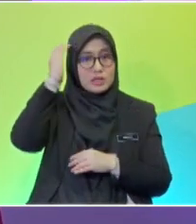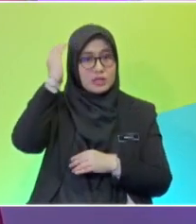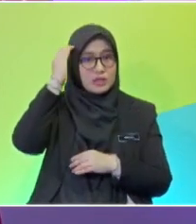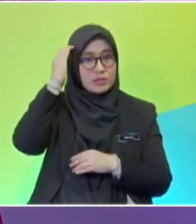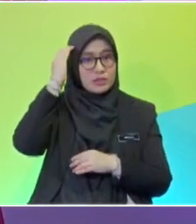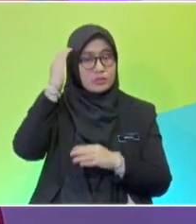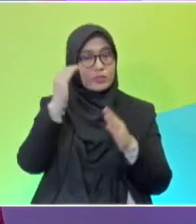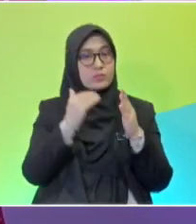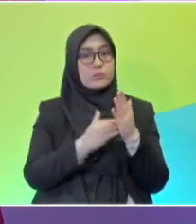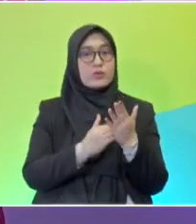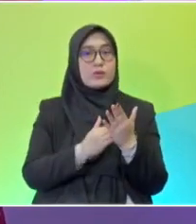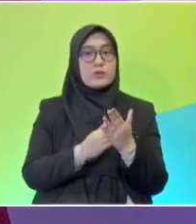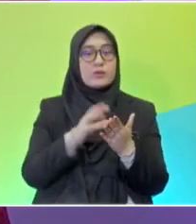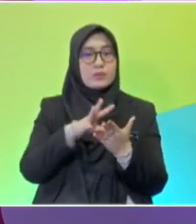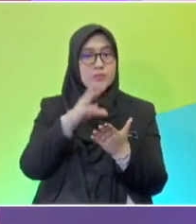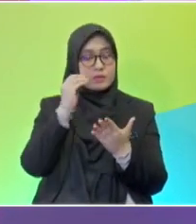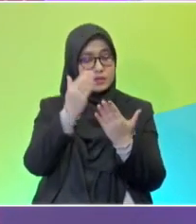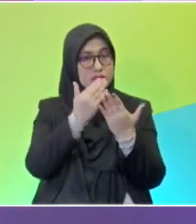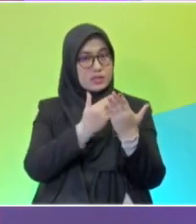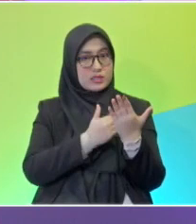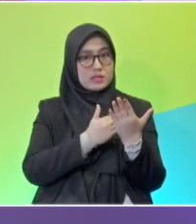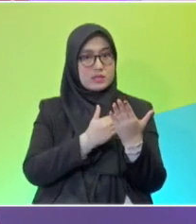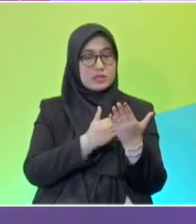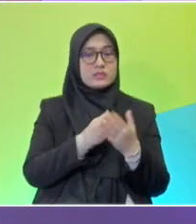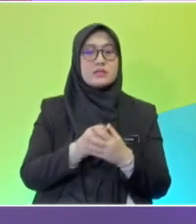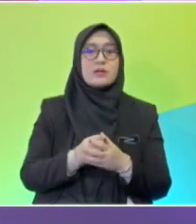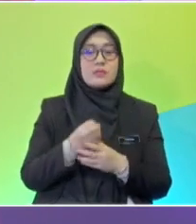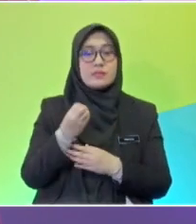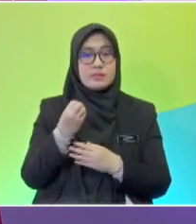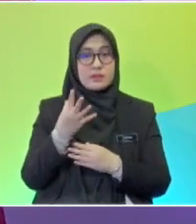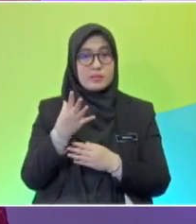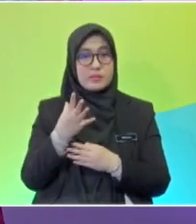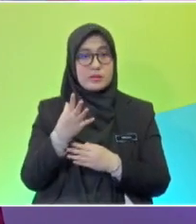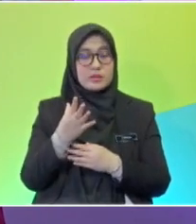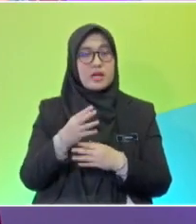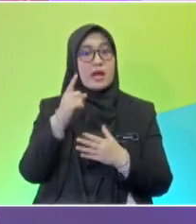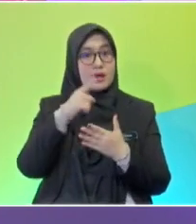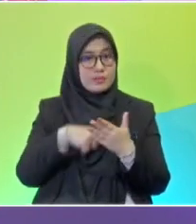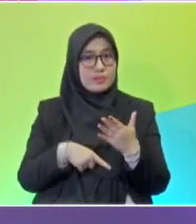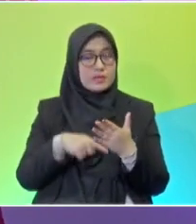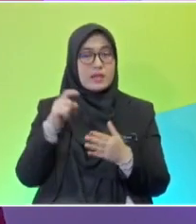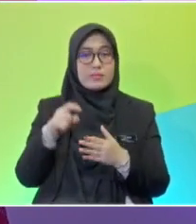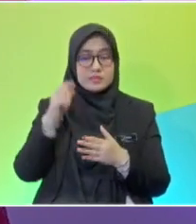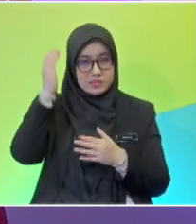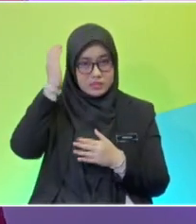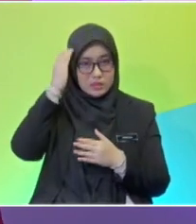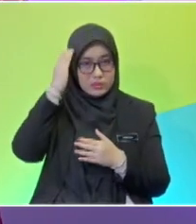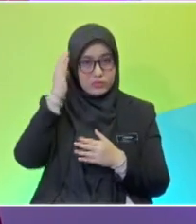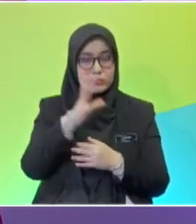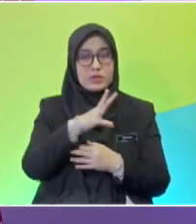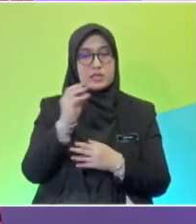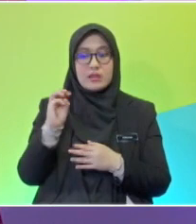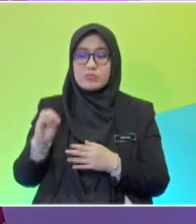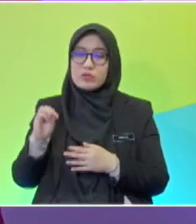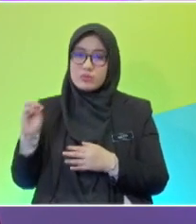repeated throughout the year. So teachers, please don't feel as though your students are failing or you are not